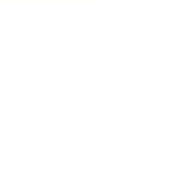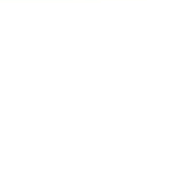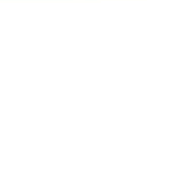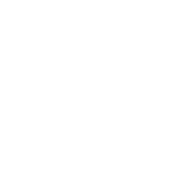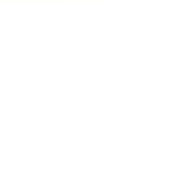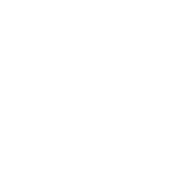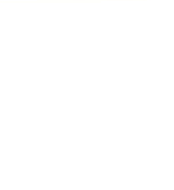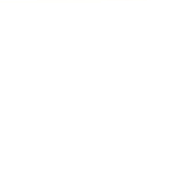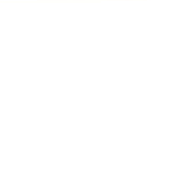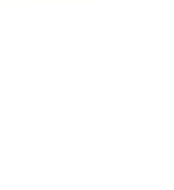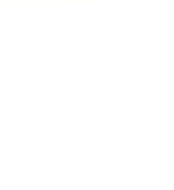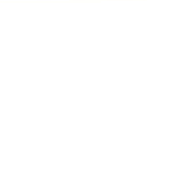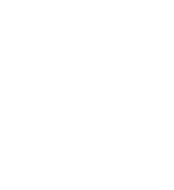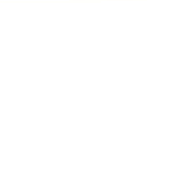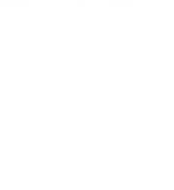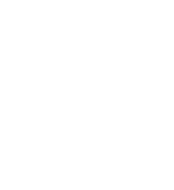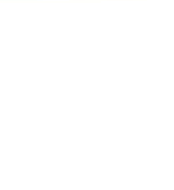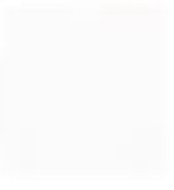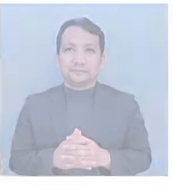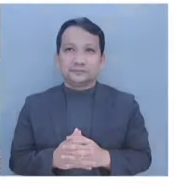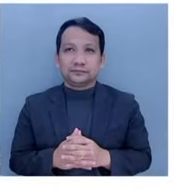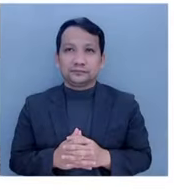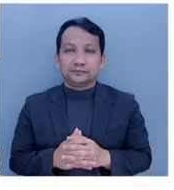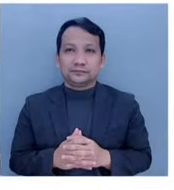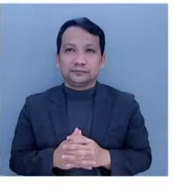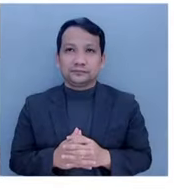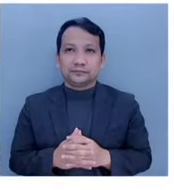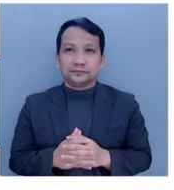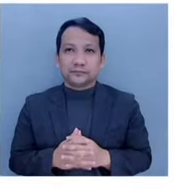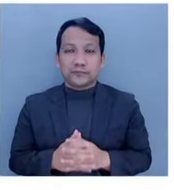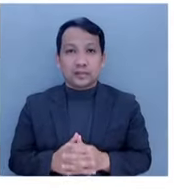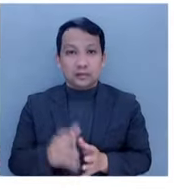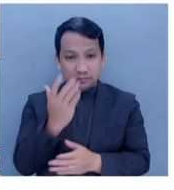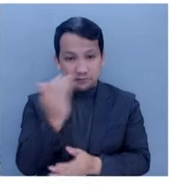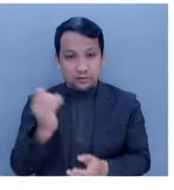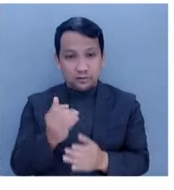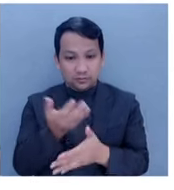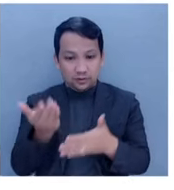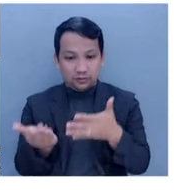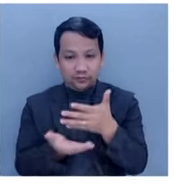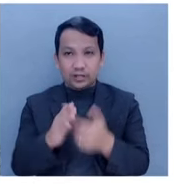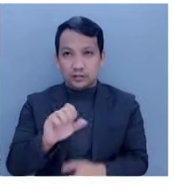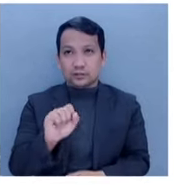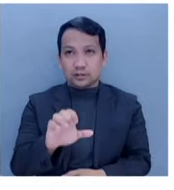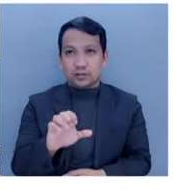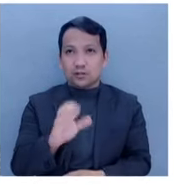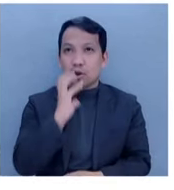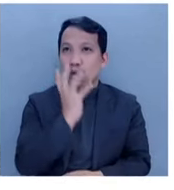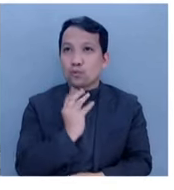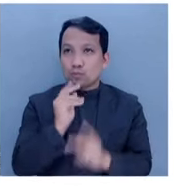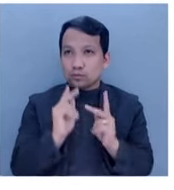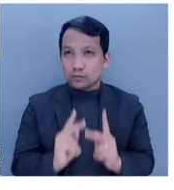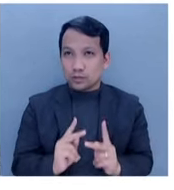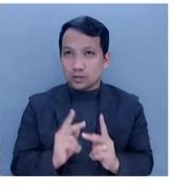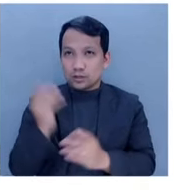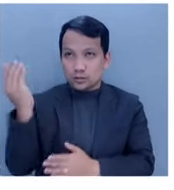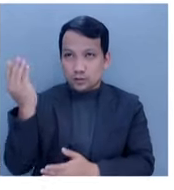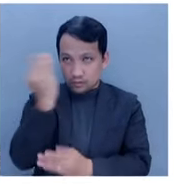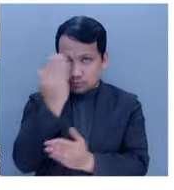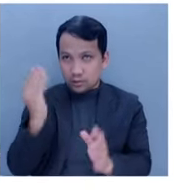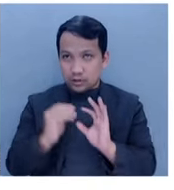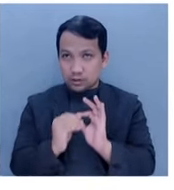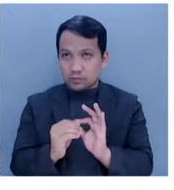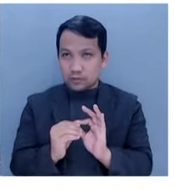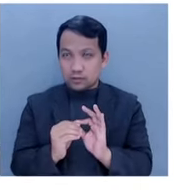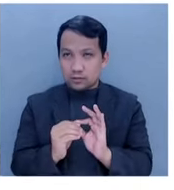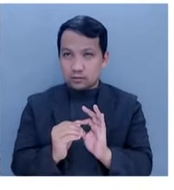will be criminal cases, there should be criminal cases filed against the military people who presented the two in the